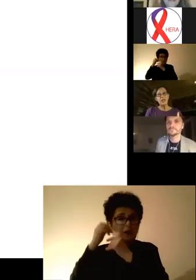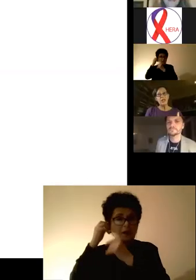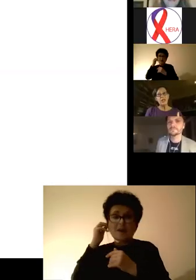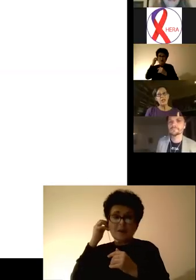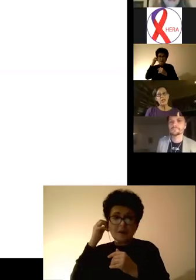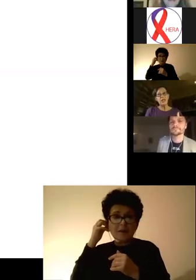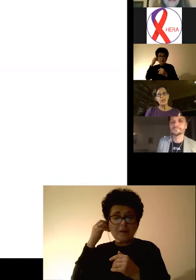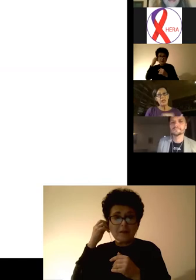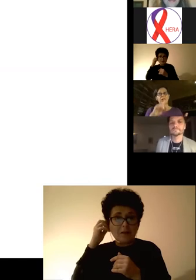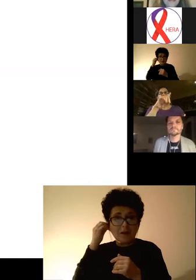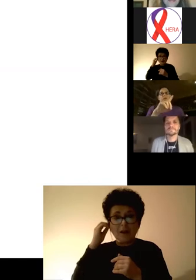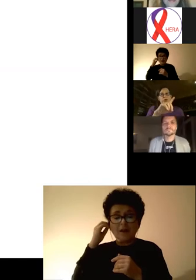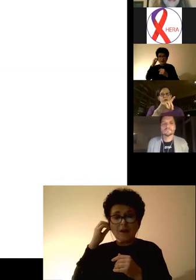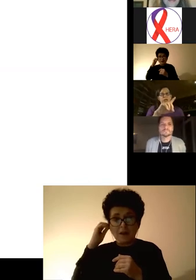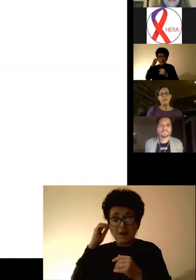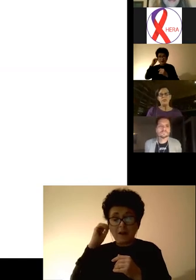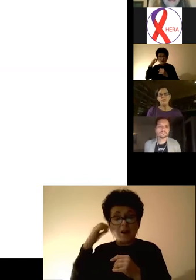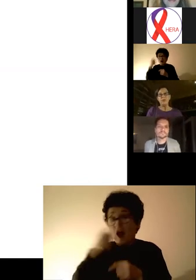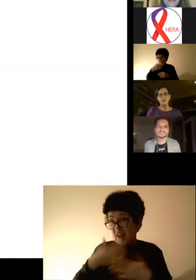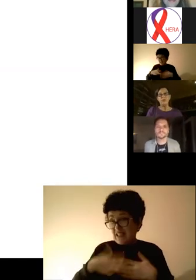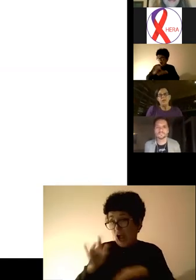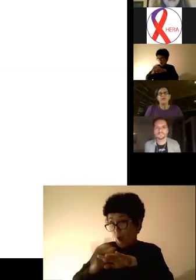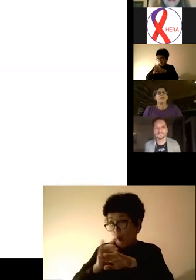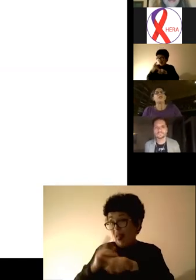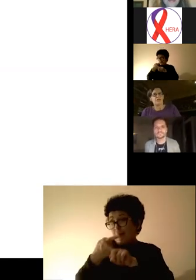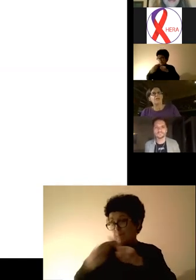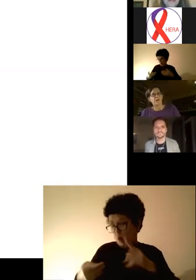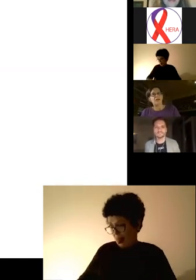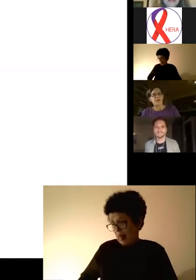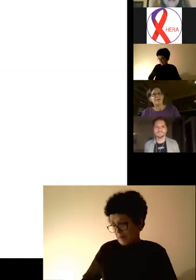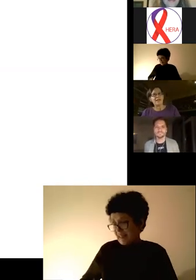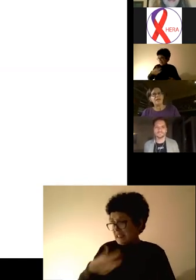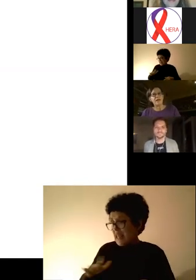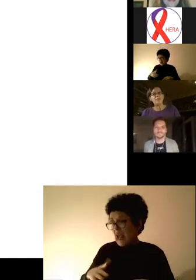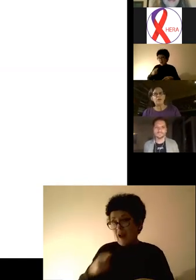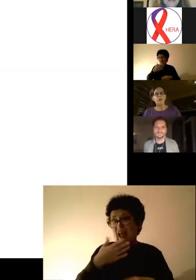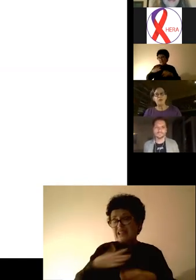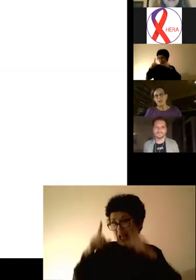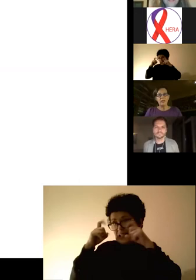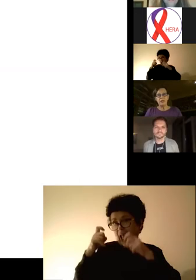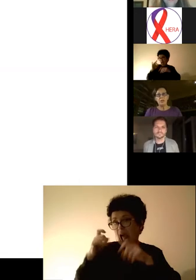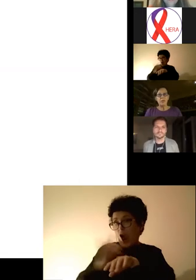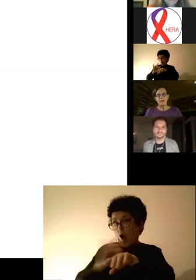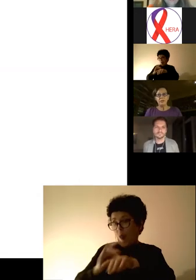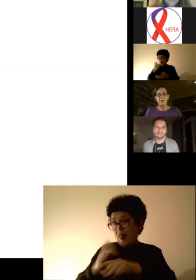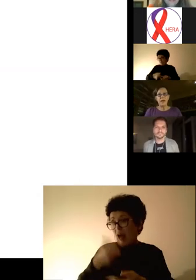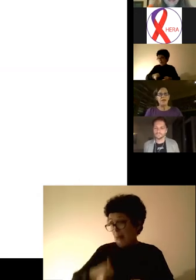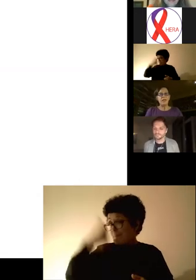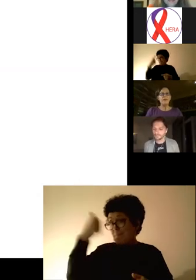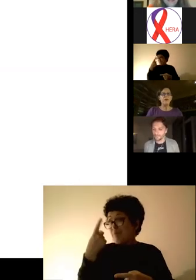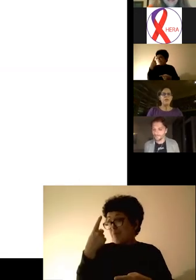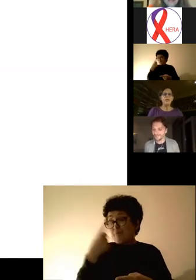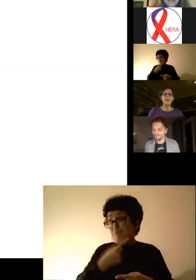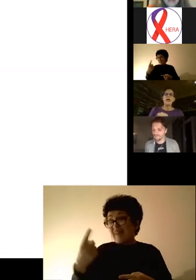The frequency, is this the first time you do it or is it the 10th time you do it? This will have